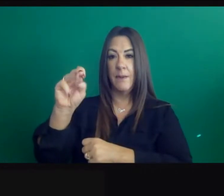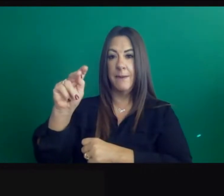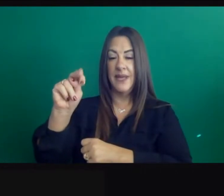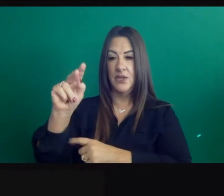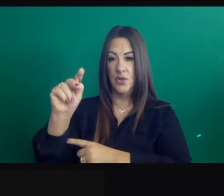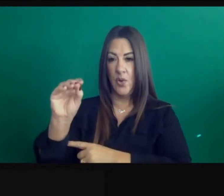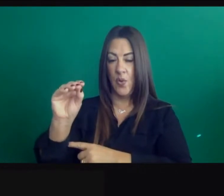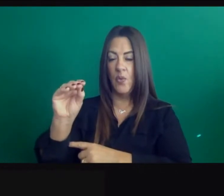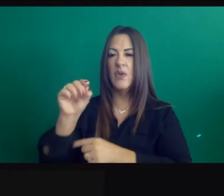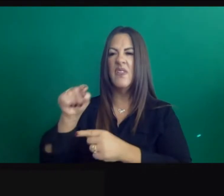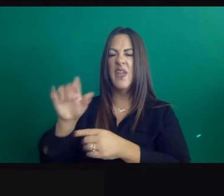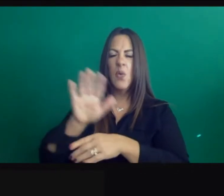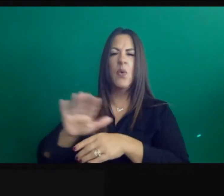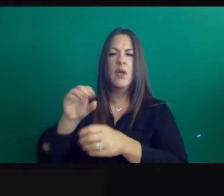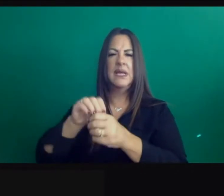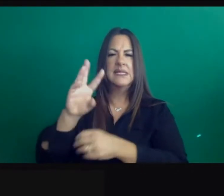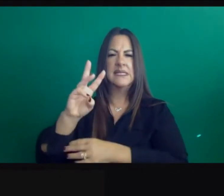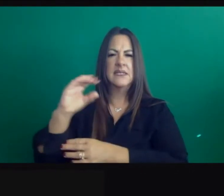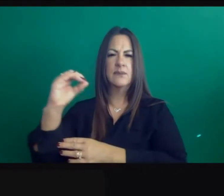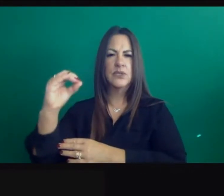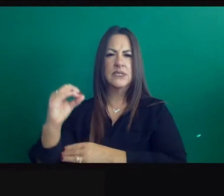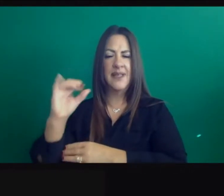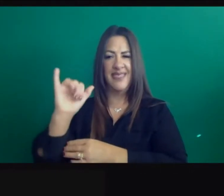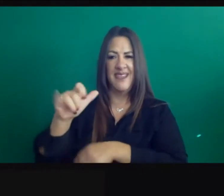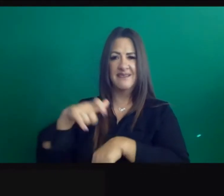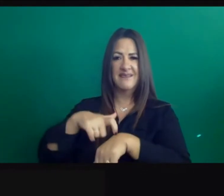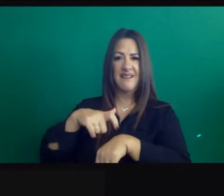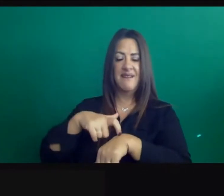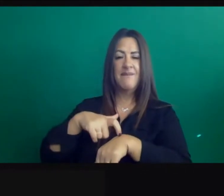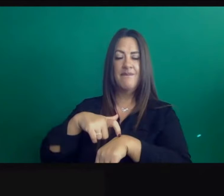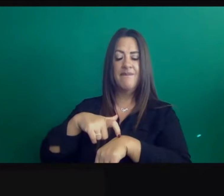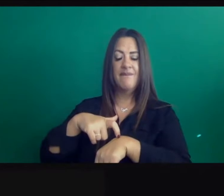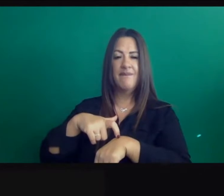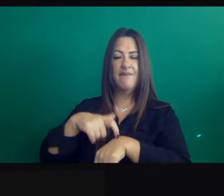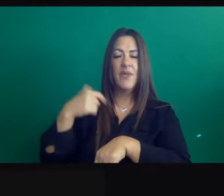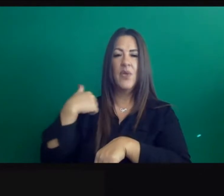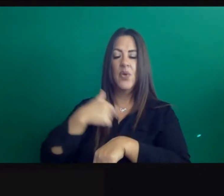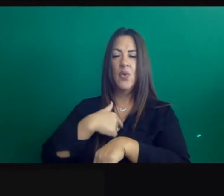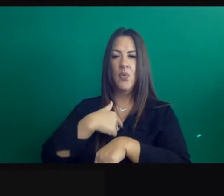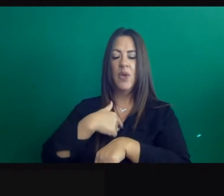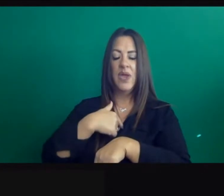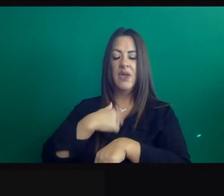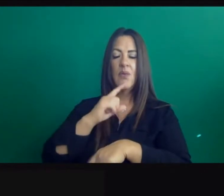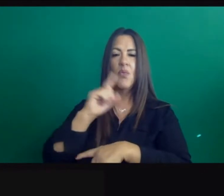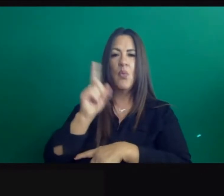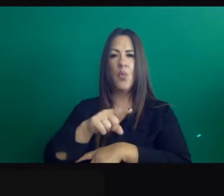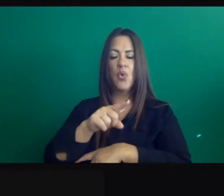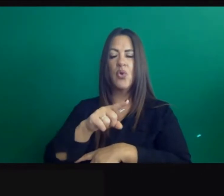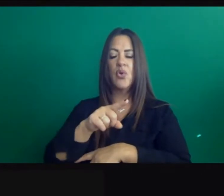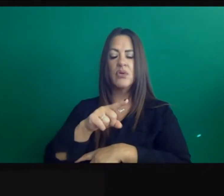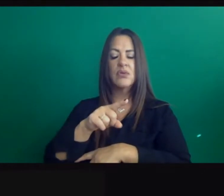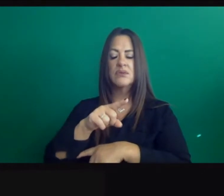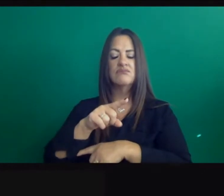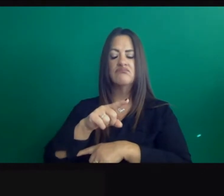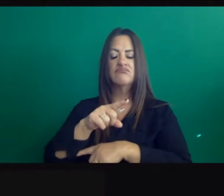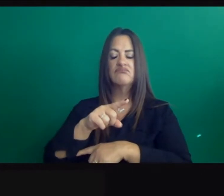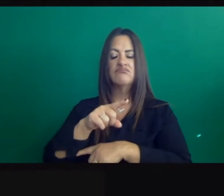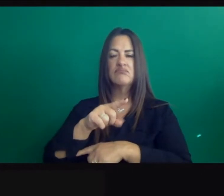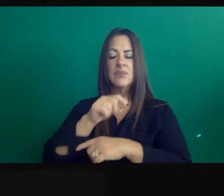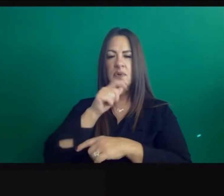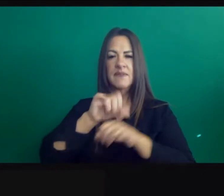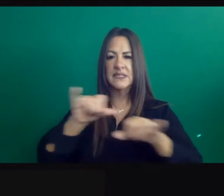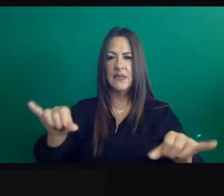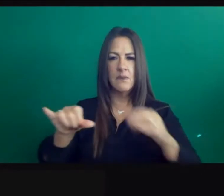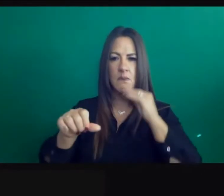roughly 6% at the time that we lifted the regional stay-at-home order, our 4-week projections